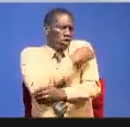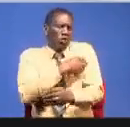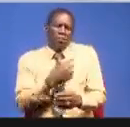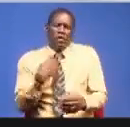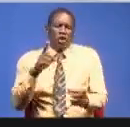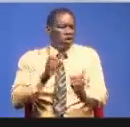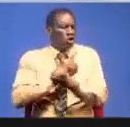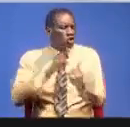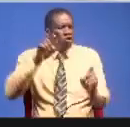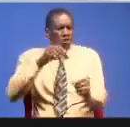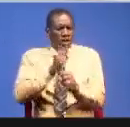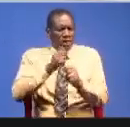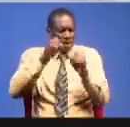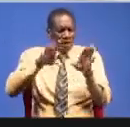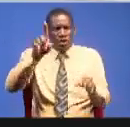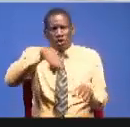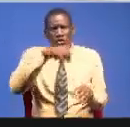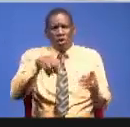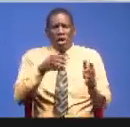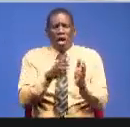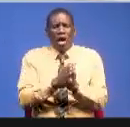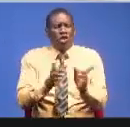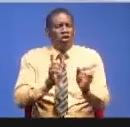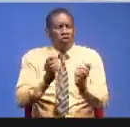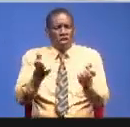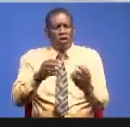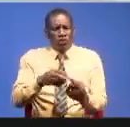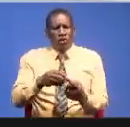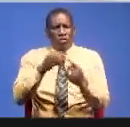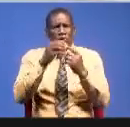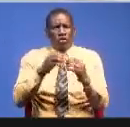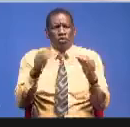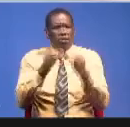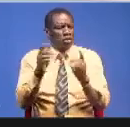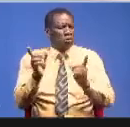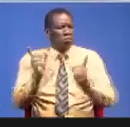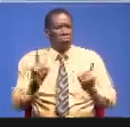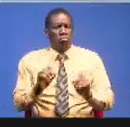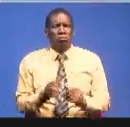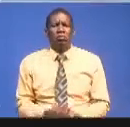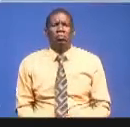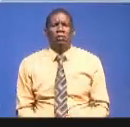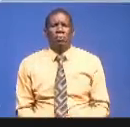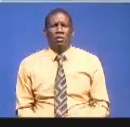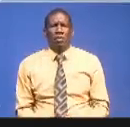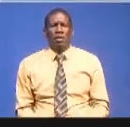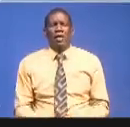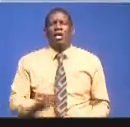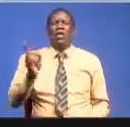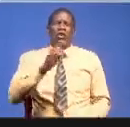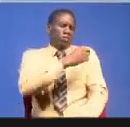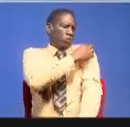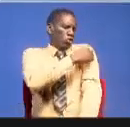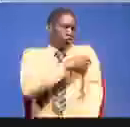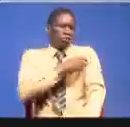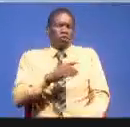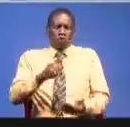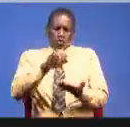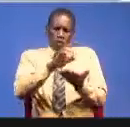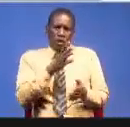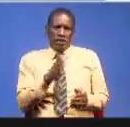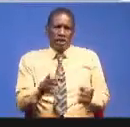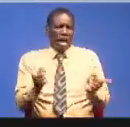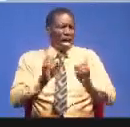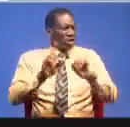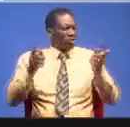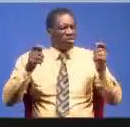any wrongdoing and that any calls for a special meeting are illegal. The Nairobi Hospital doctors are not